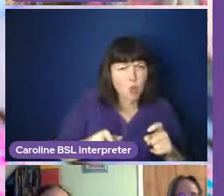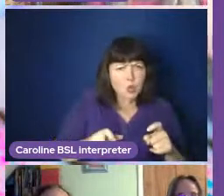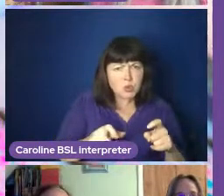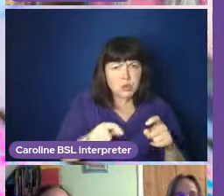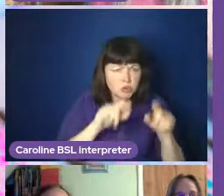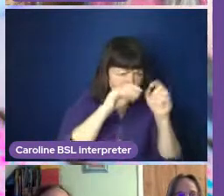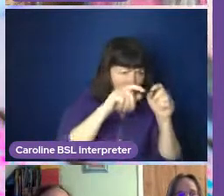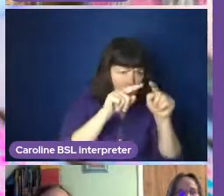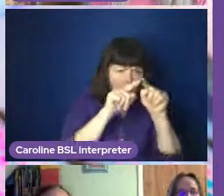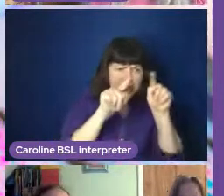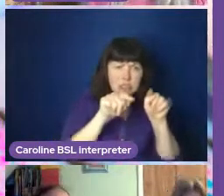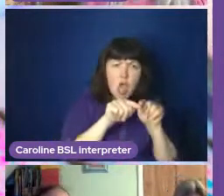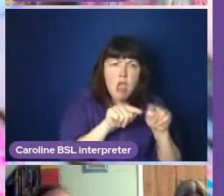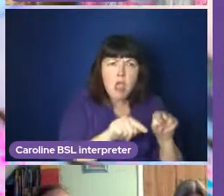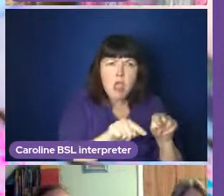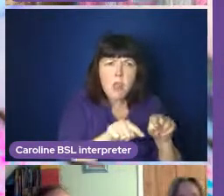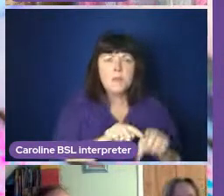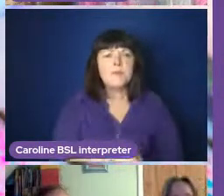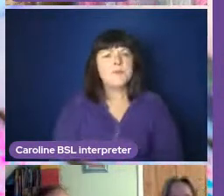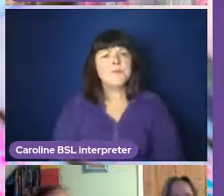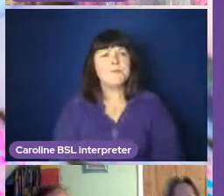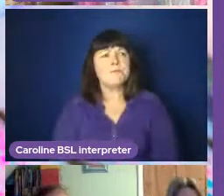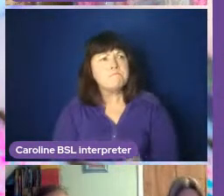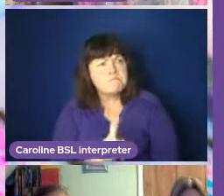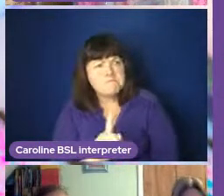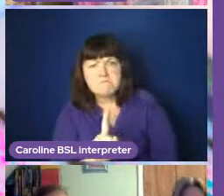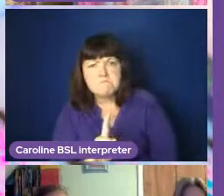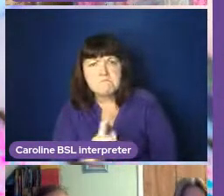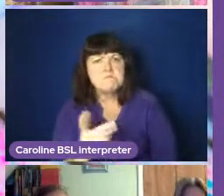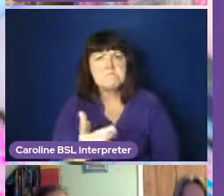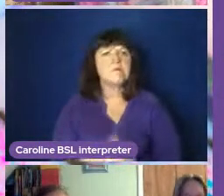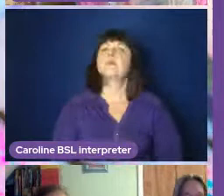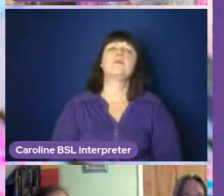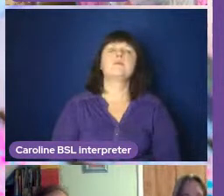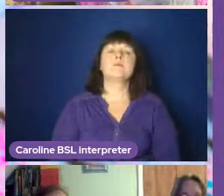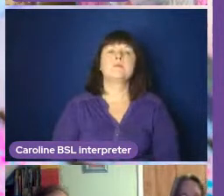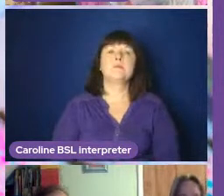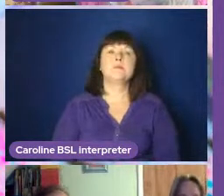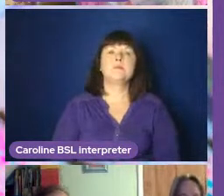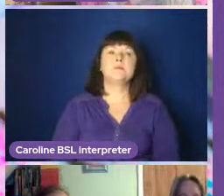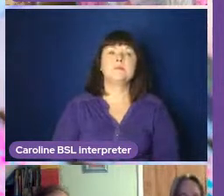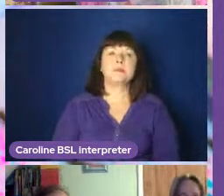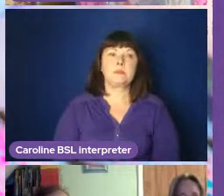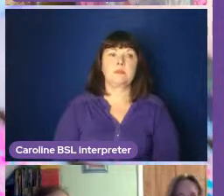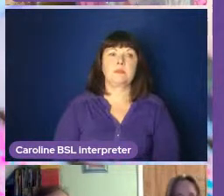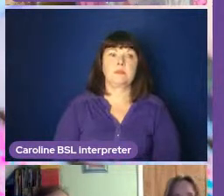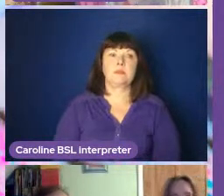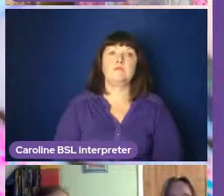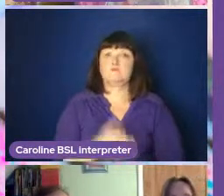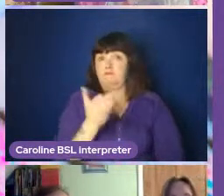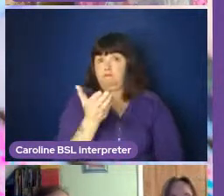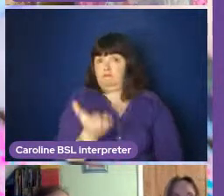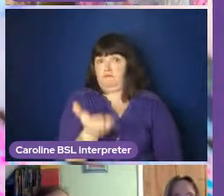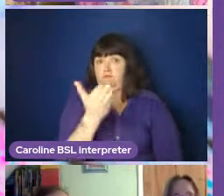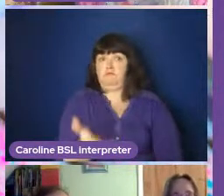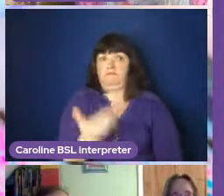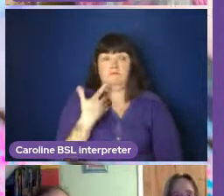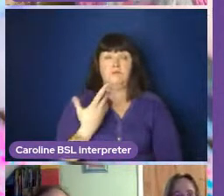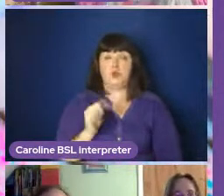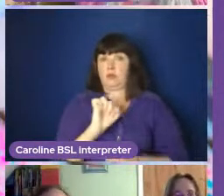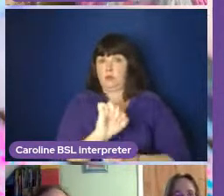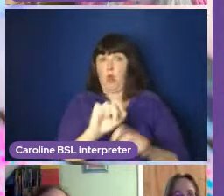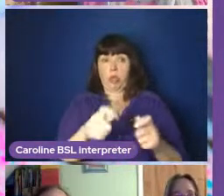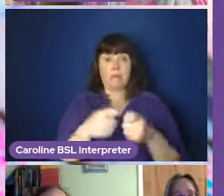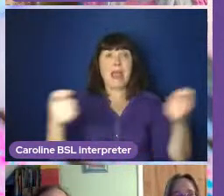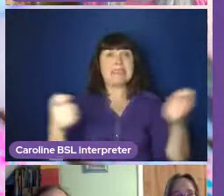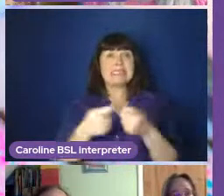individual pictures are. There is actually, it had the word hope like this on the WI magazine, and